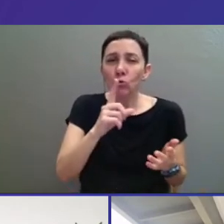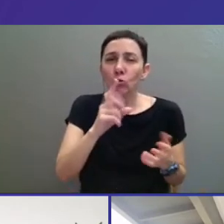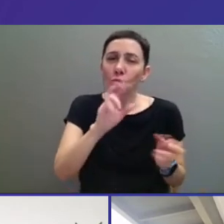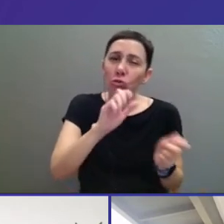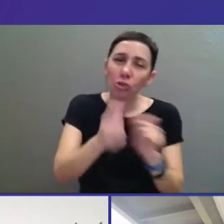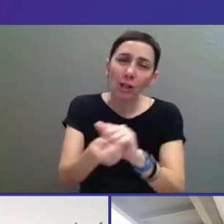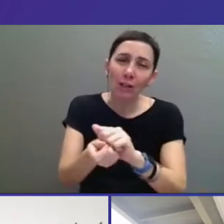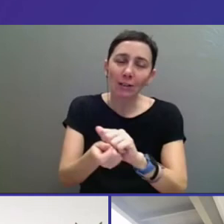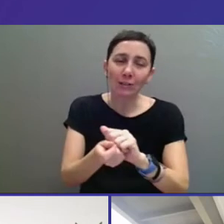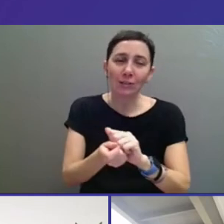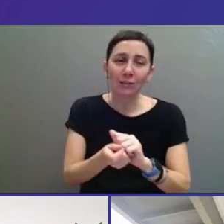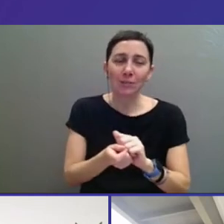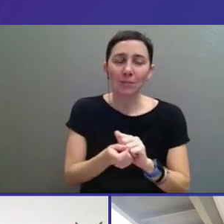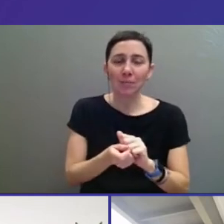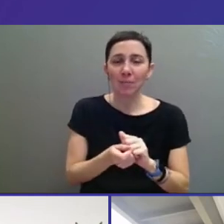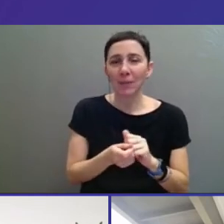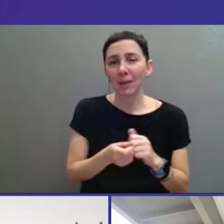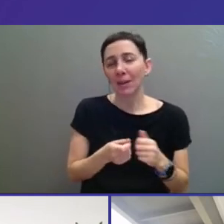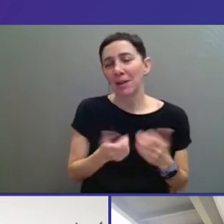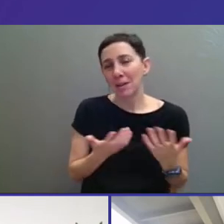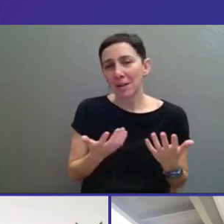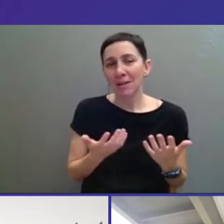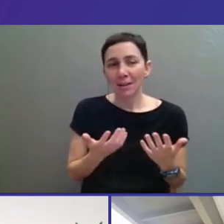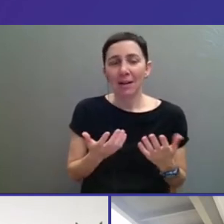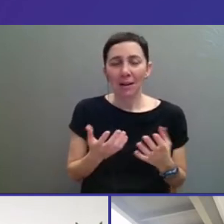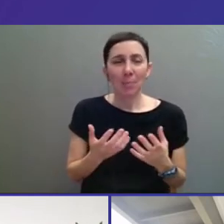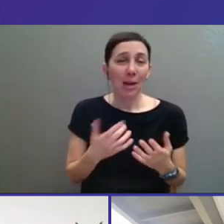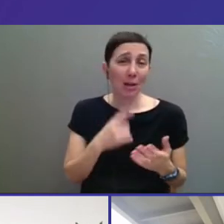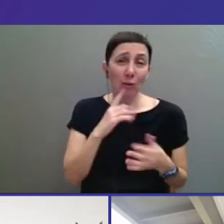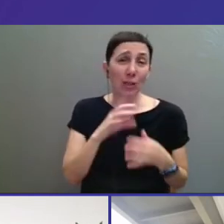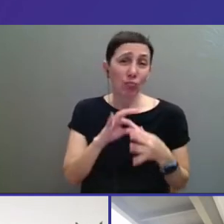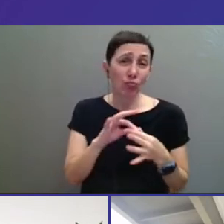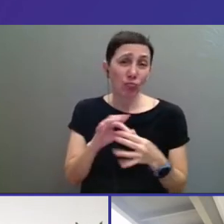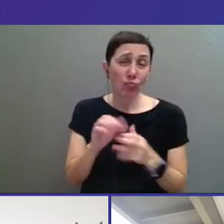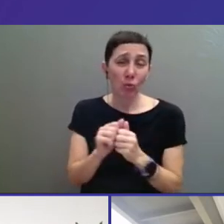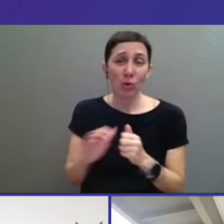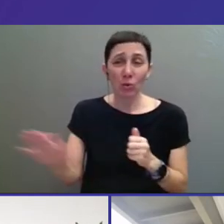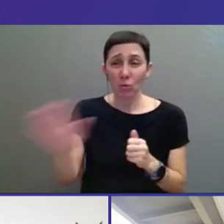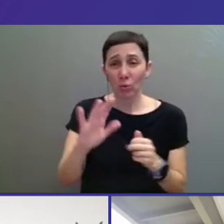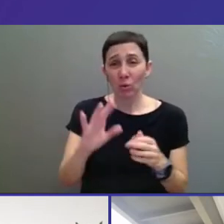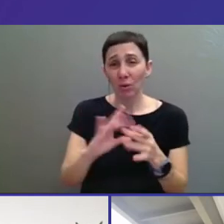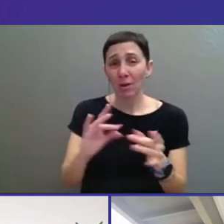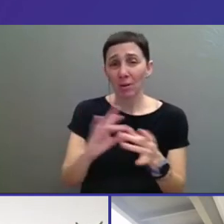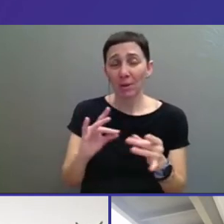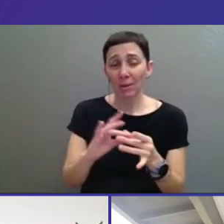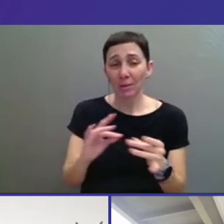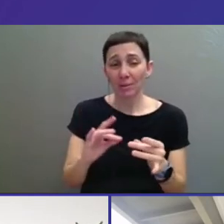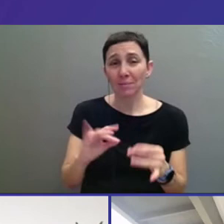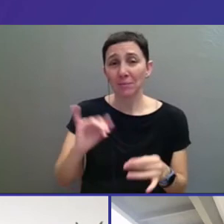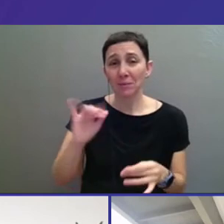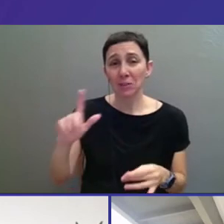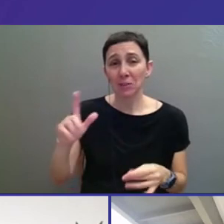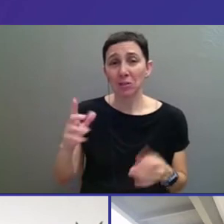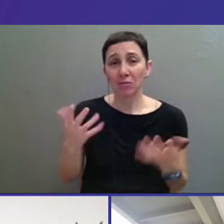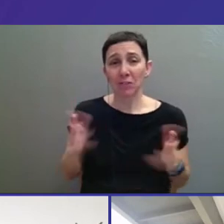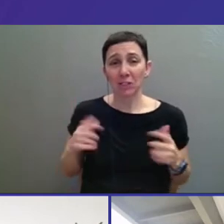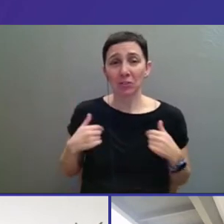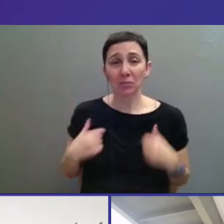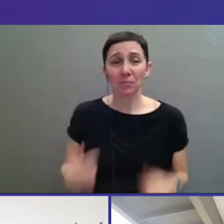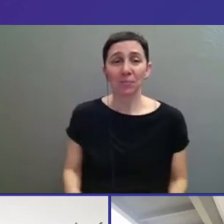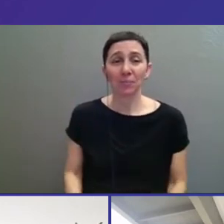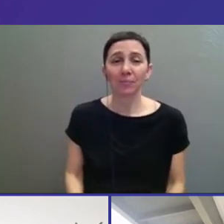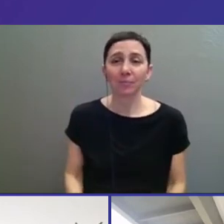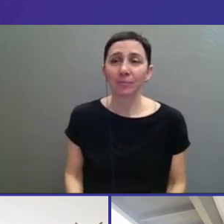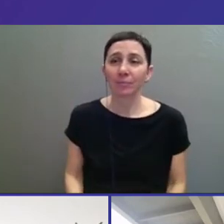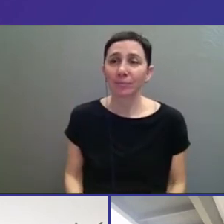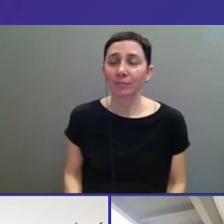end there, but I think there's a lot of resonance with what you all have said in that. Jill out. This